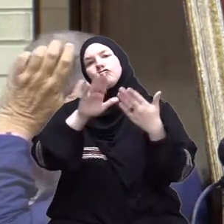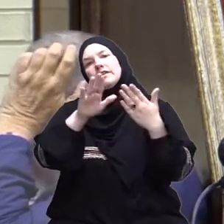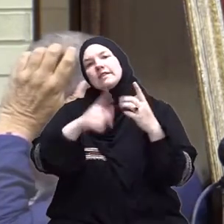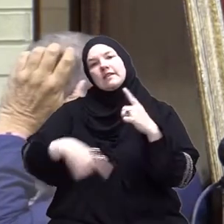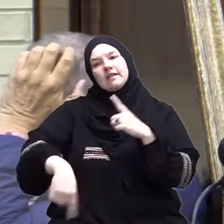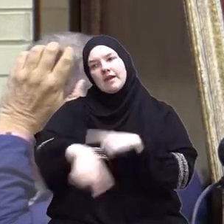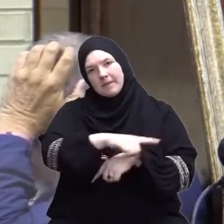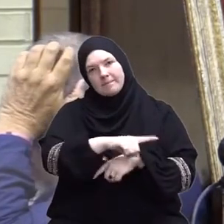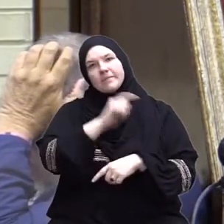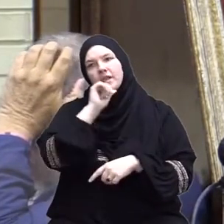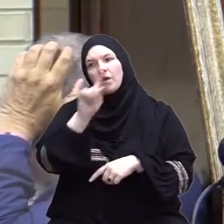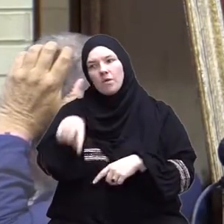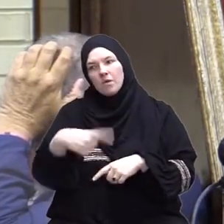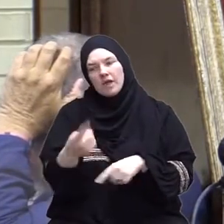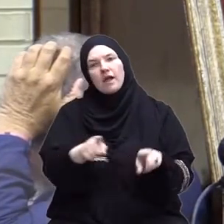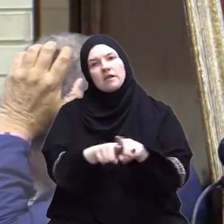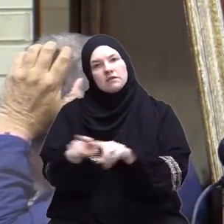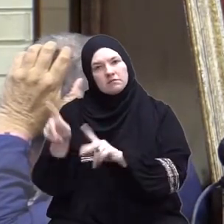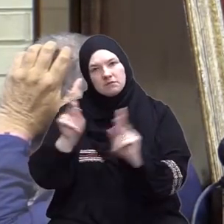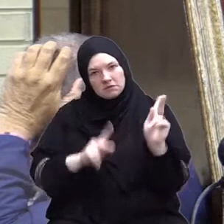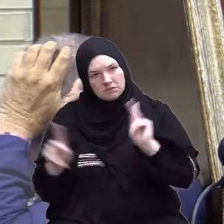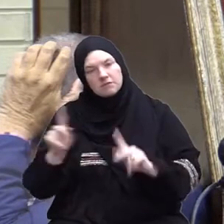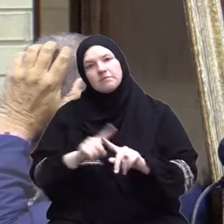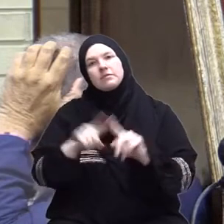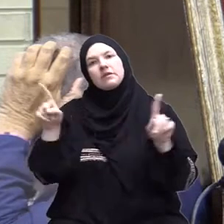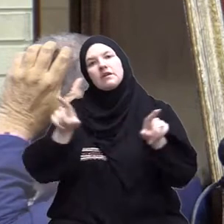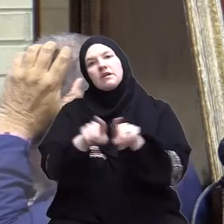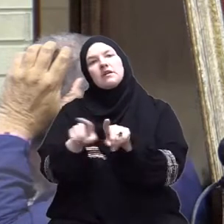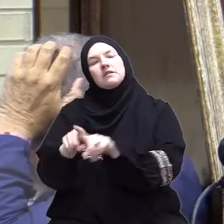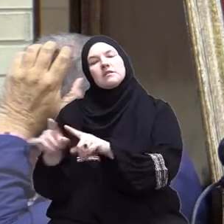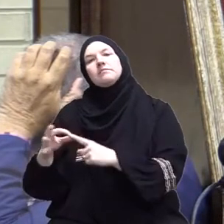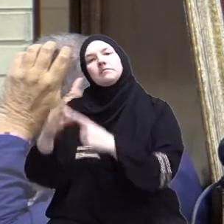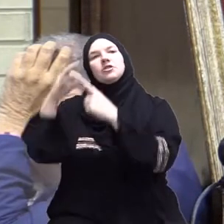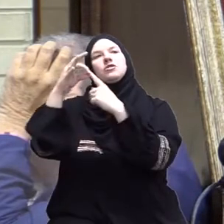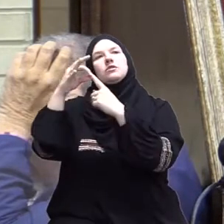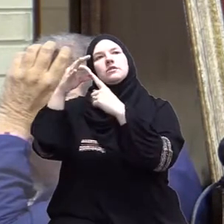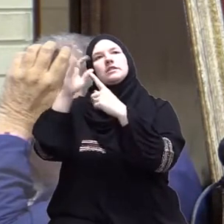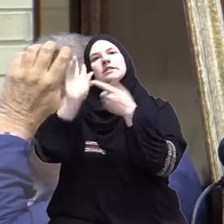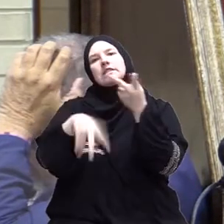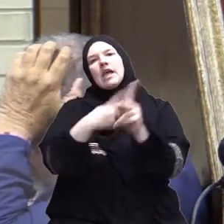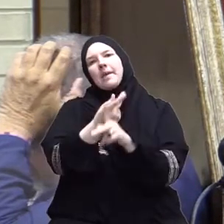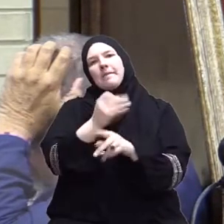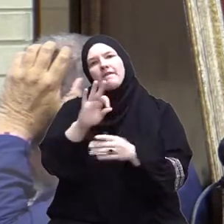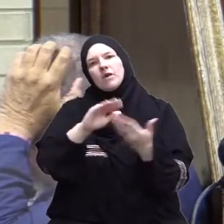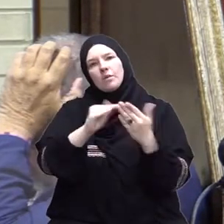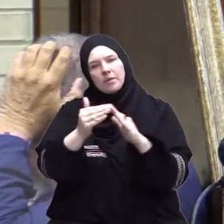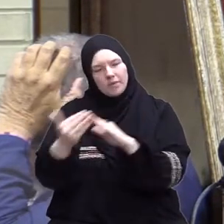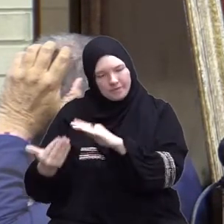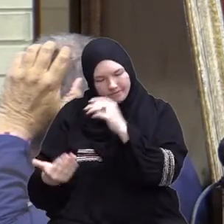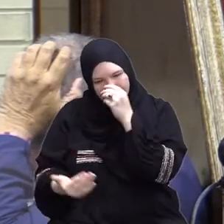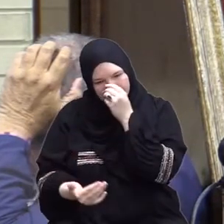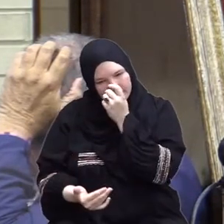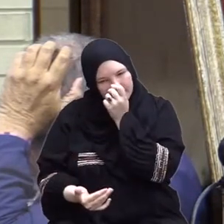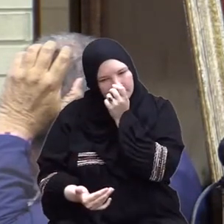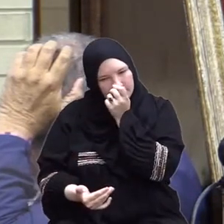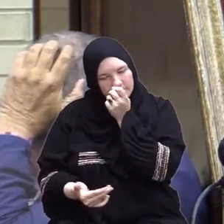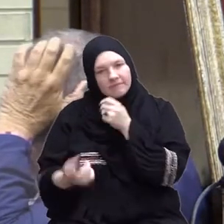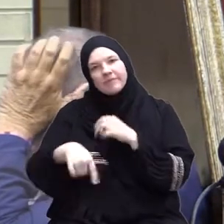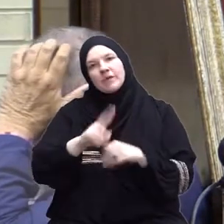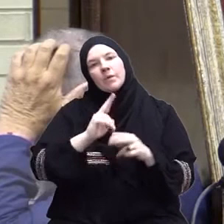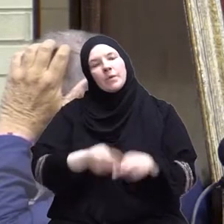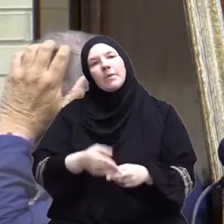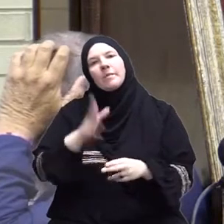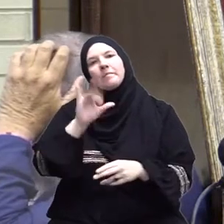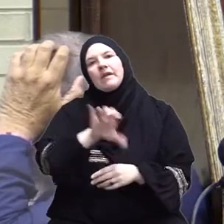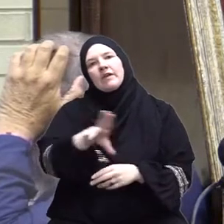them not only as people, but as a special type of community. They are called